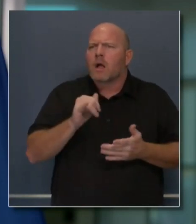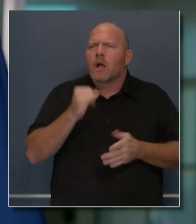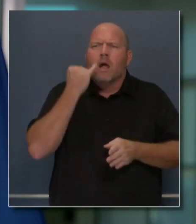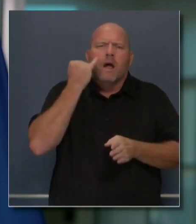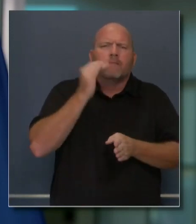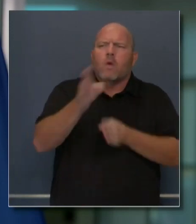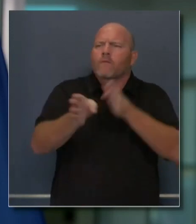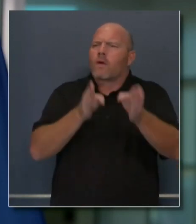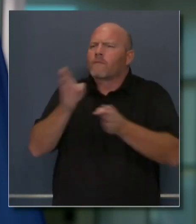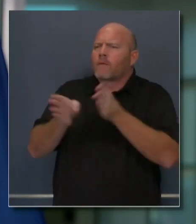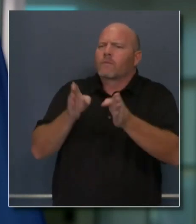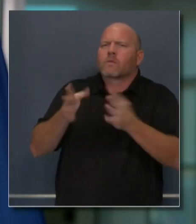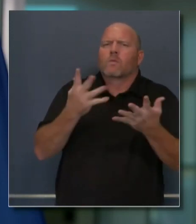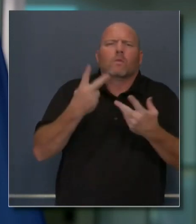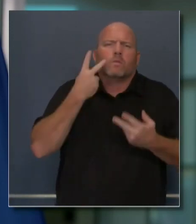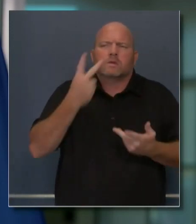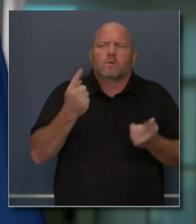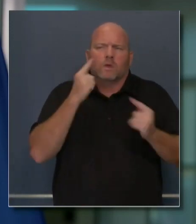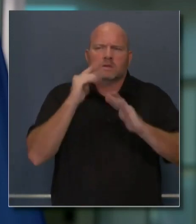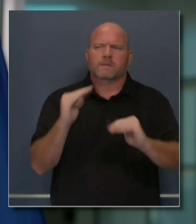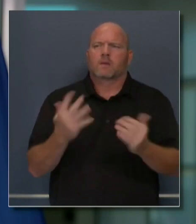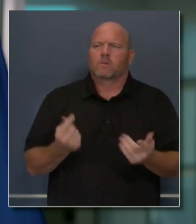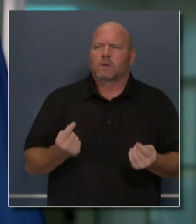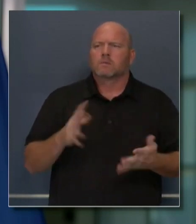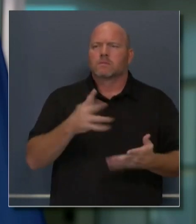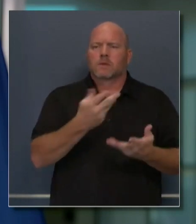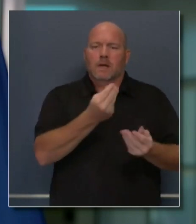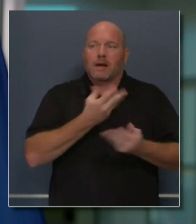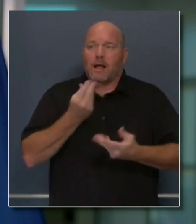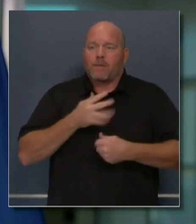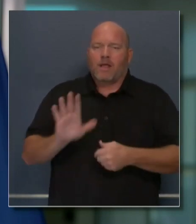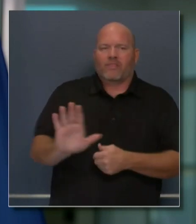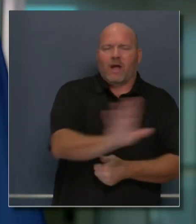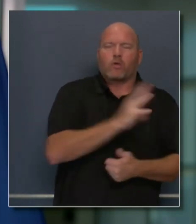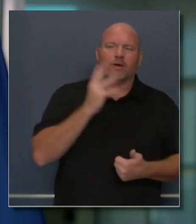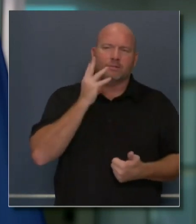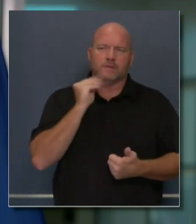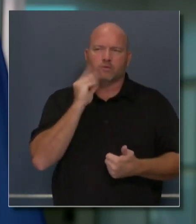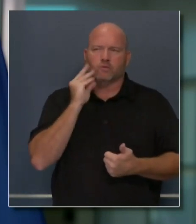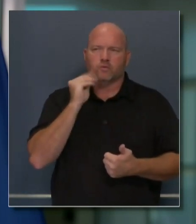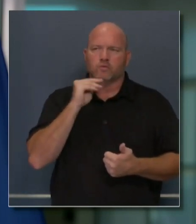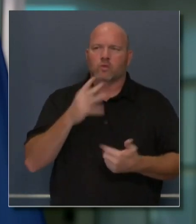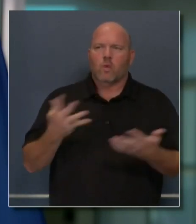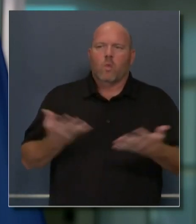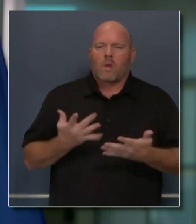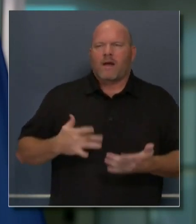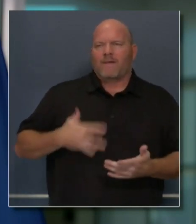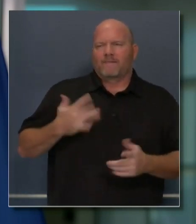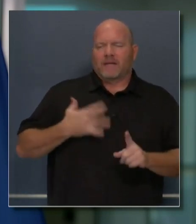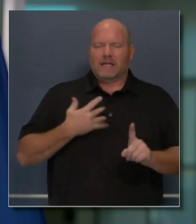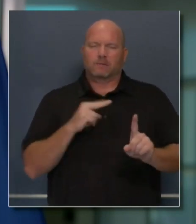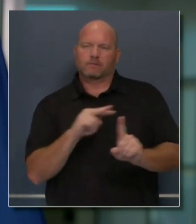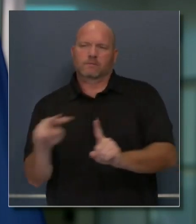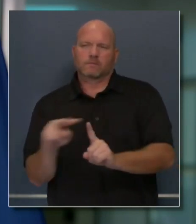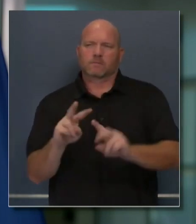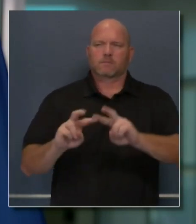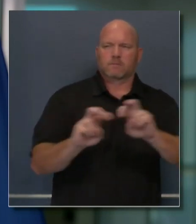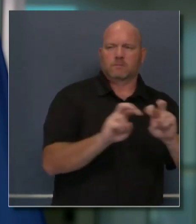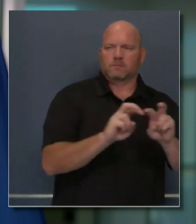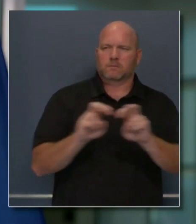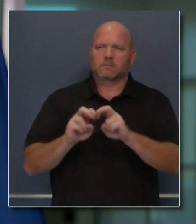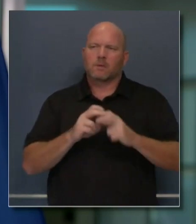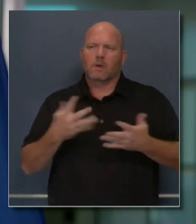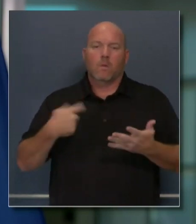own experience, their own insight. We're trying to get a better handle on what we're being told, what we're